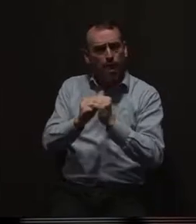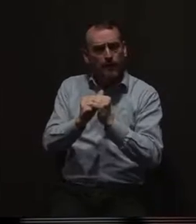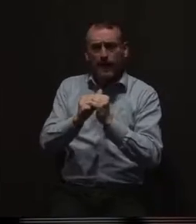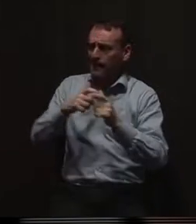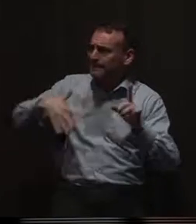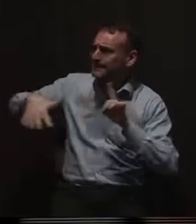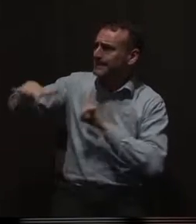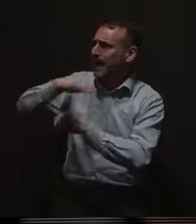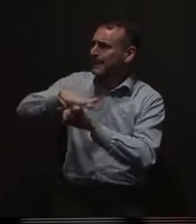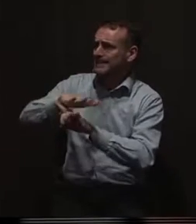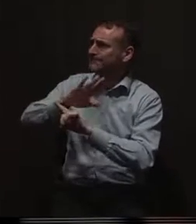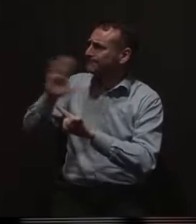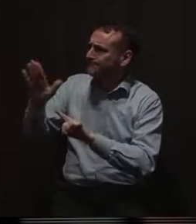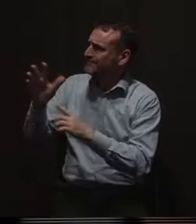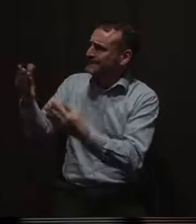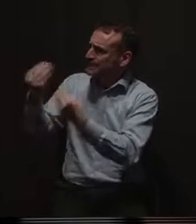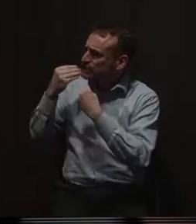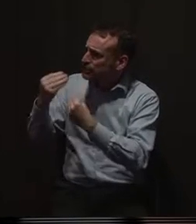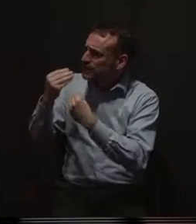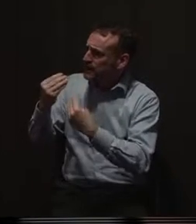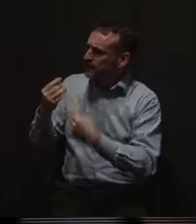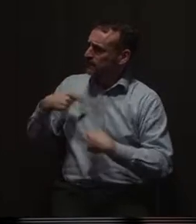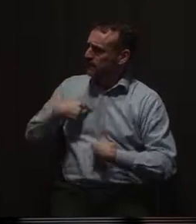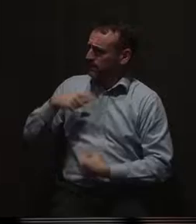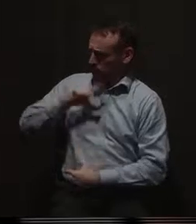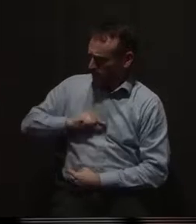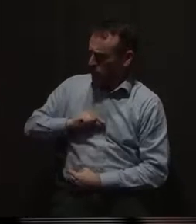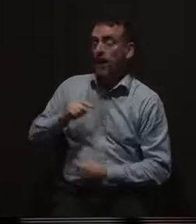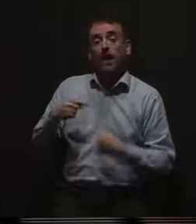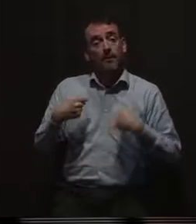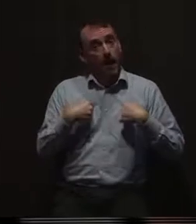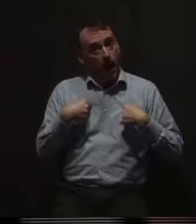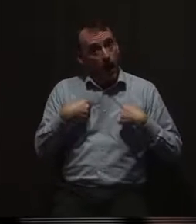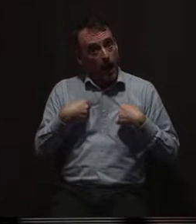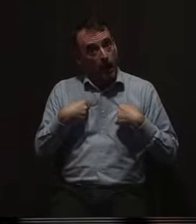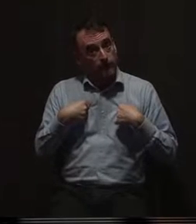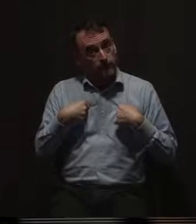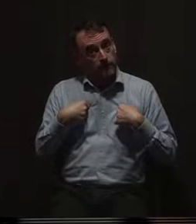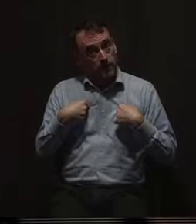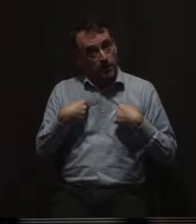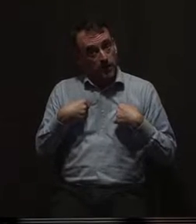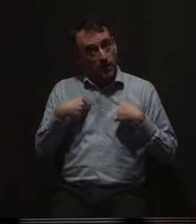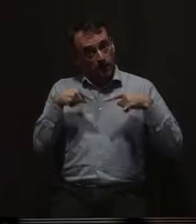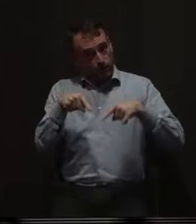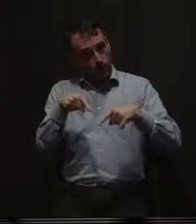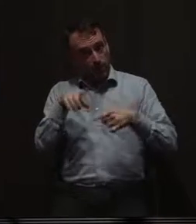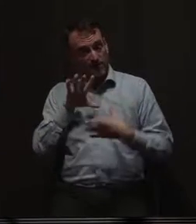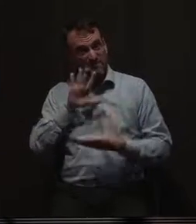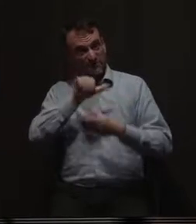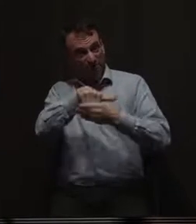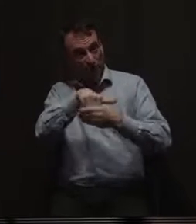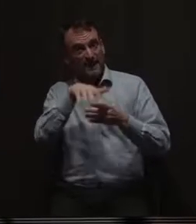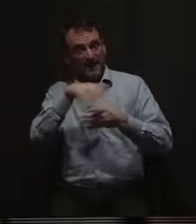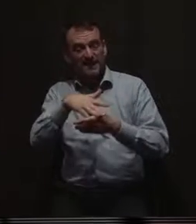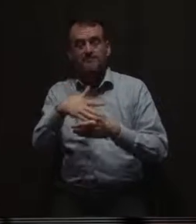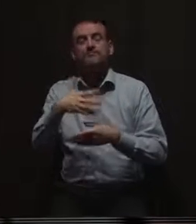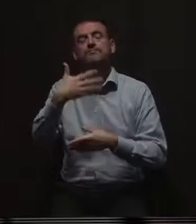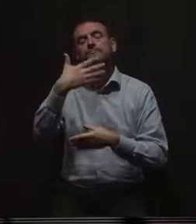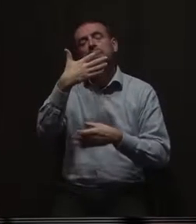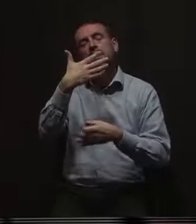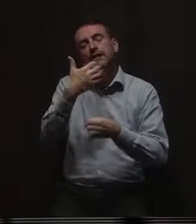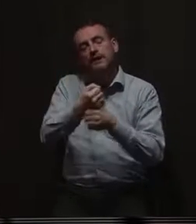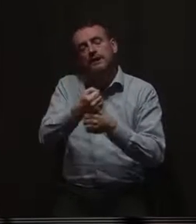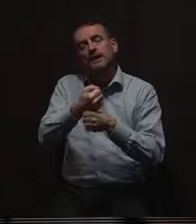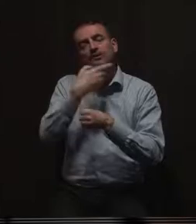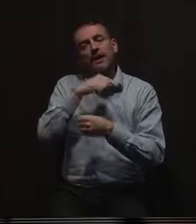society has tried to teach me. This is something I've done a lot of work with in the gender sphere specifically, so like, you know, women trying to kind of get that